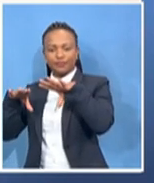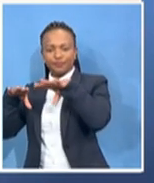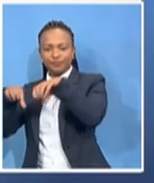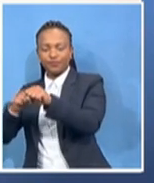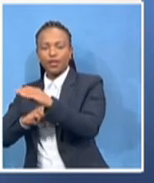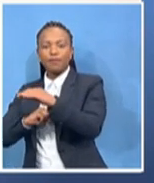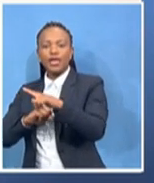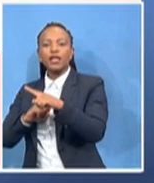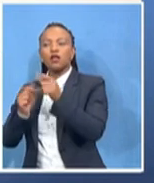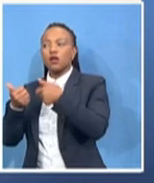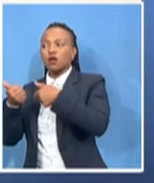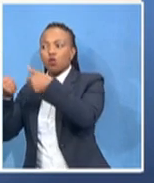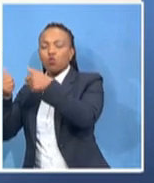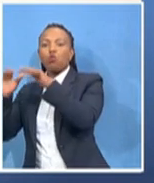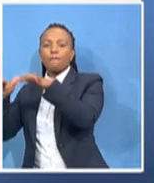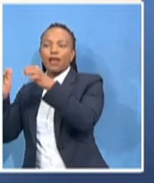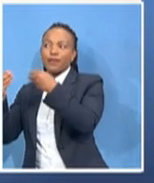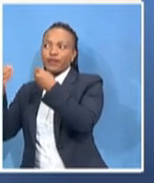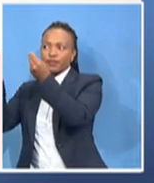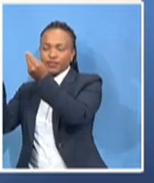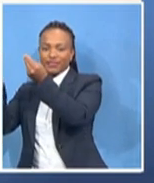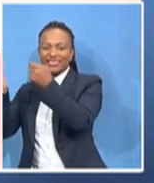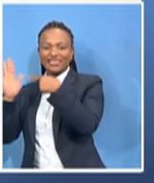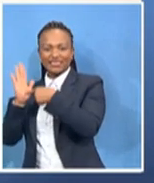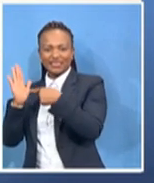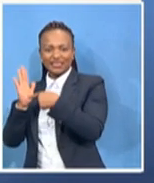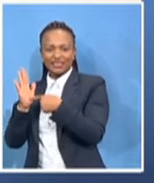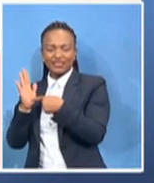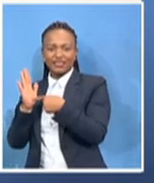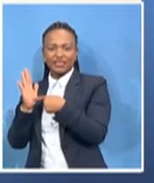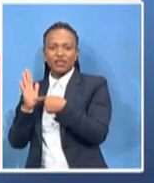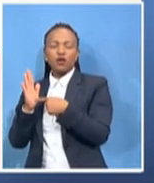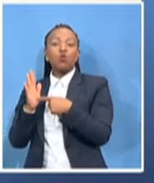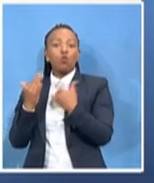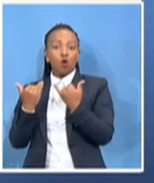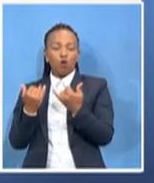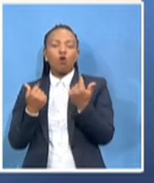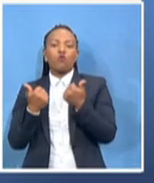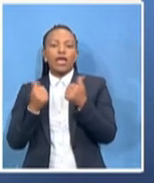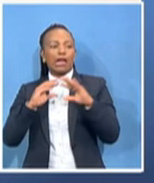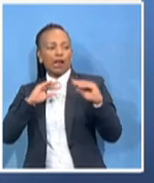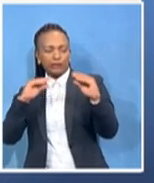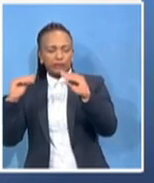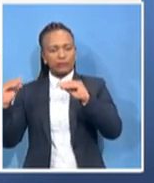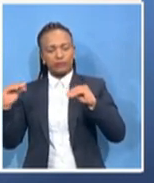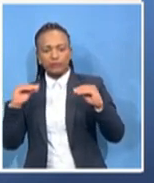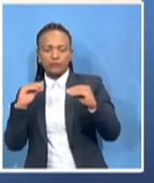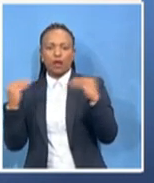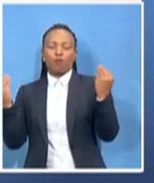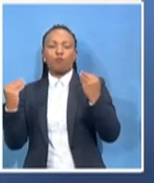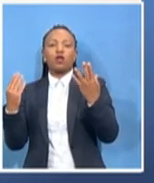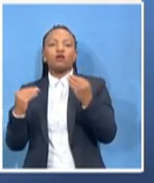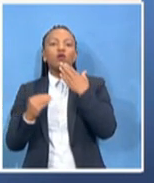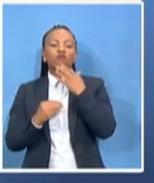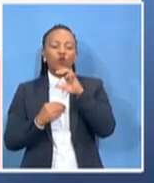quite a heated conversation, especially amongst inside the EFF. How are you responding to